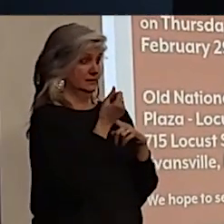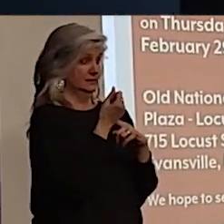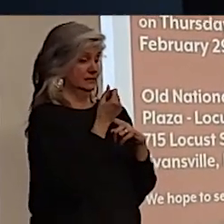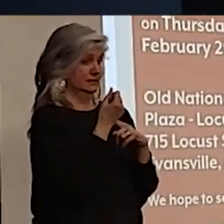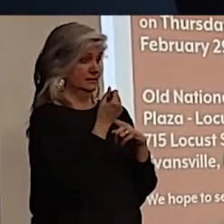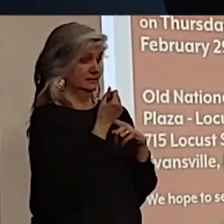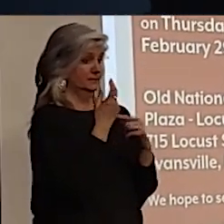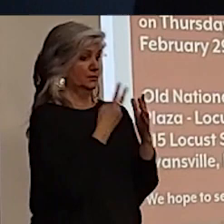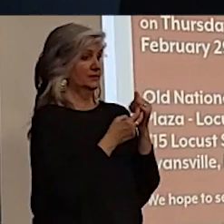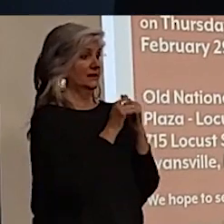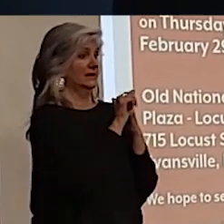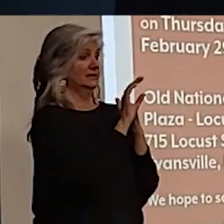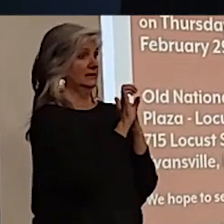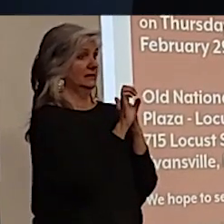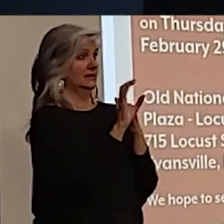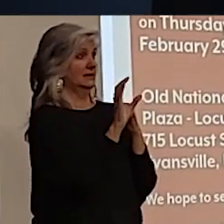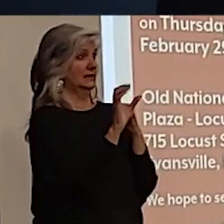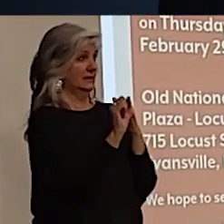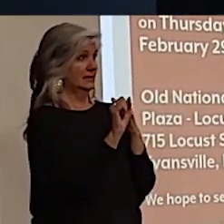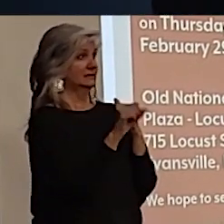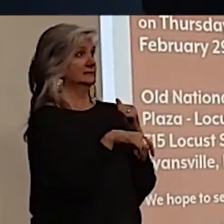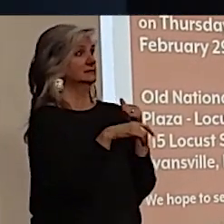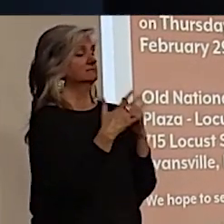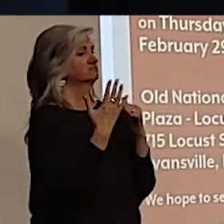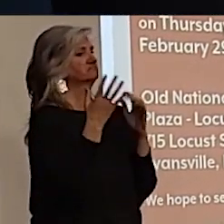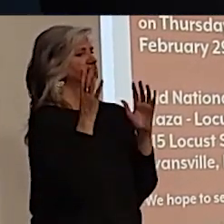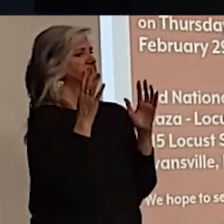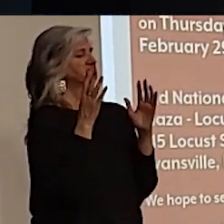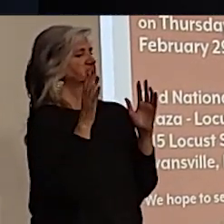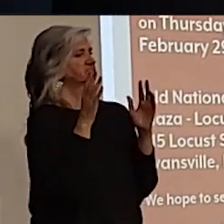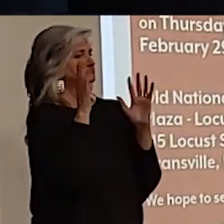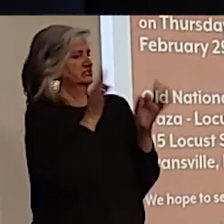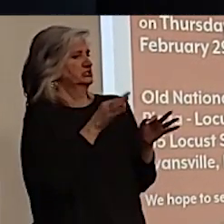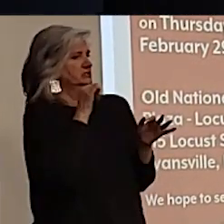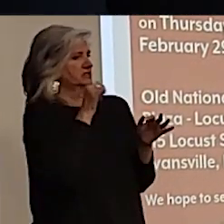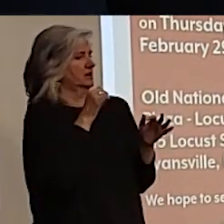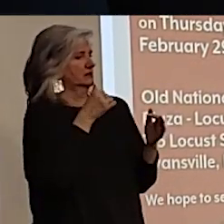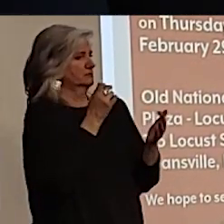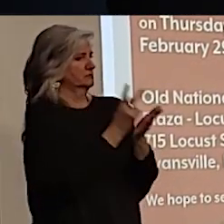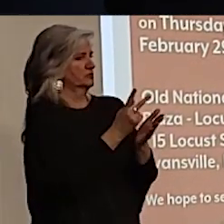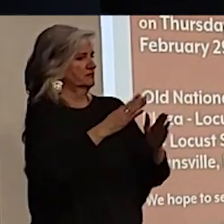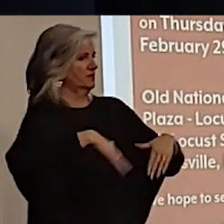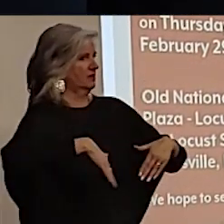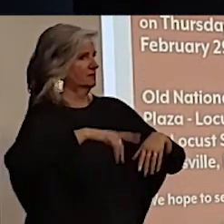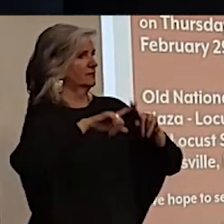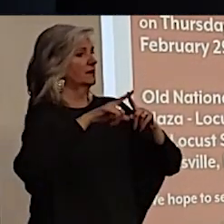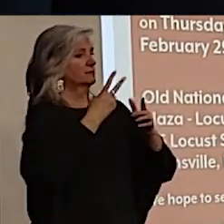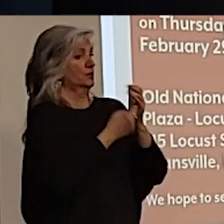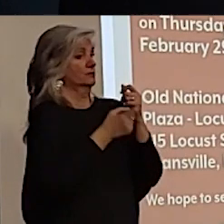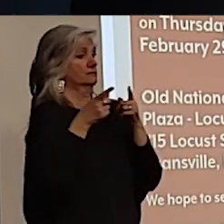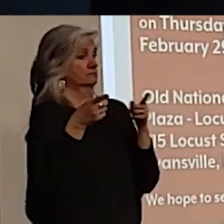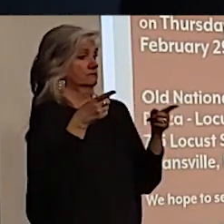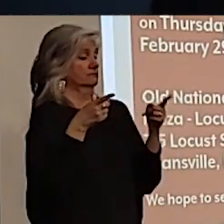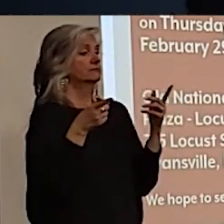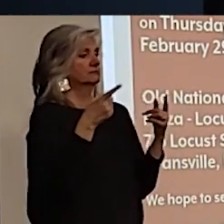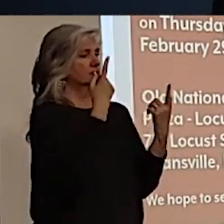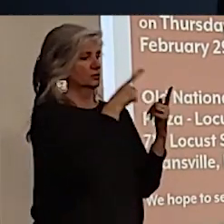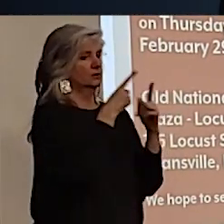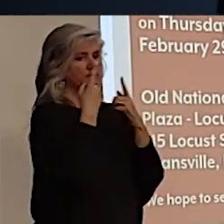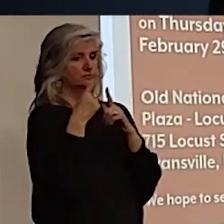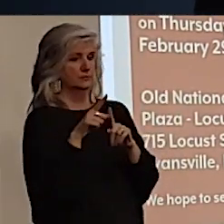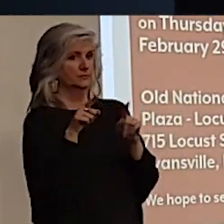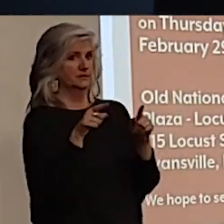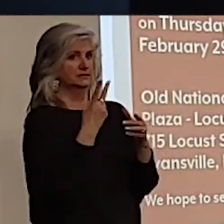both AES, now these settlements are not yet approved, but we got in both of those cases agreements by